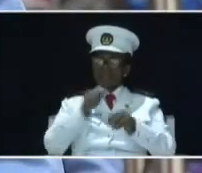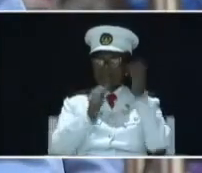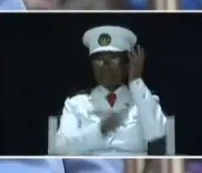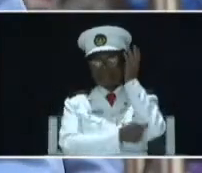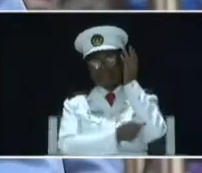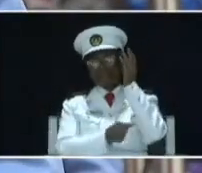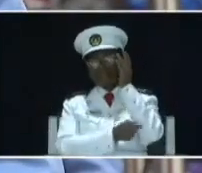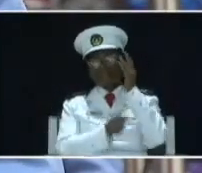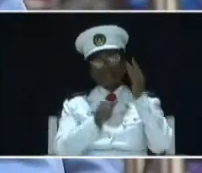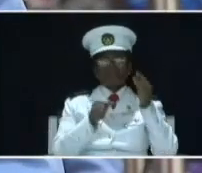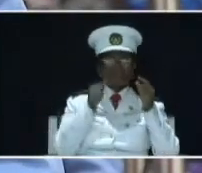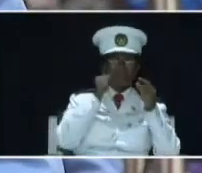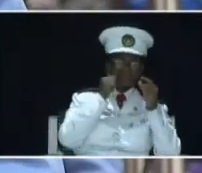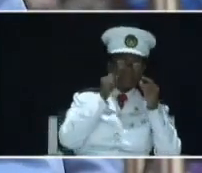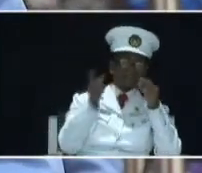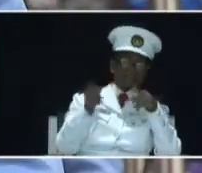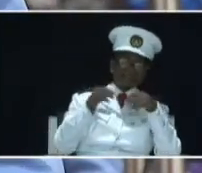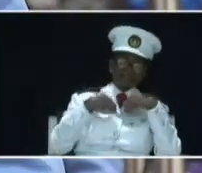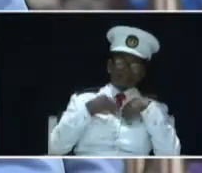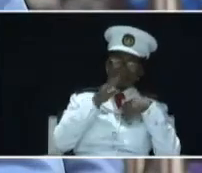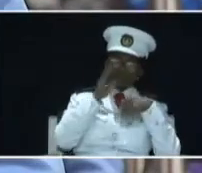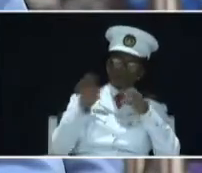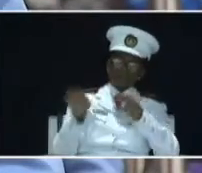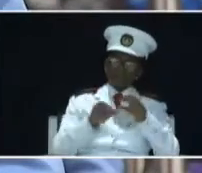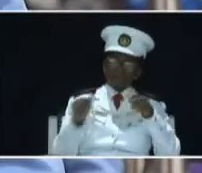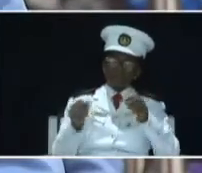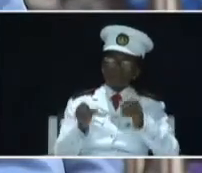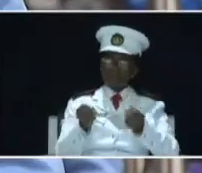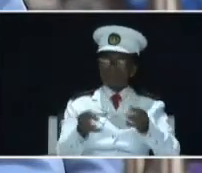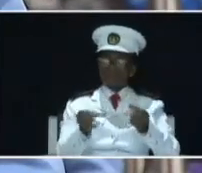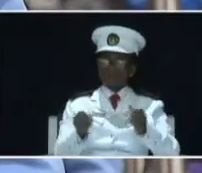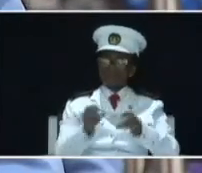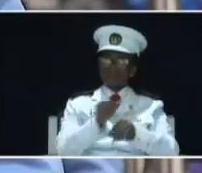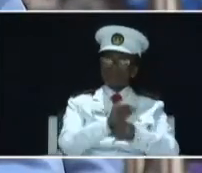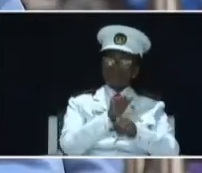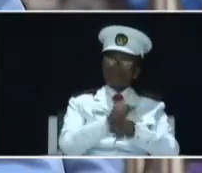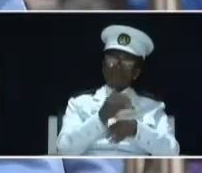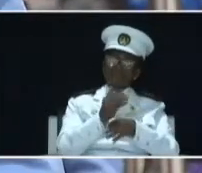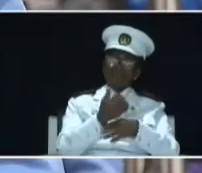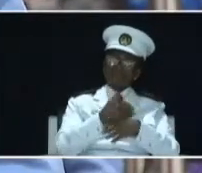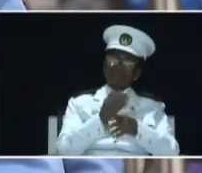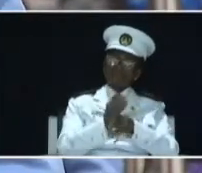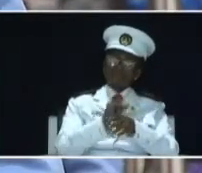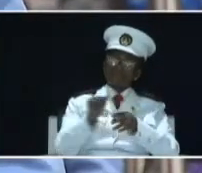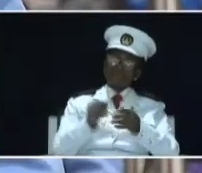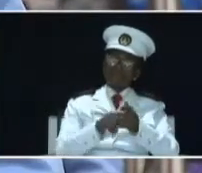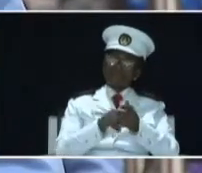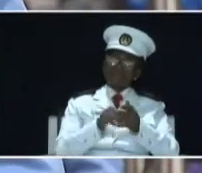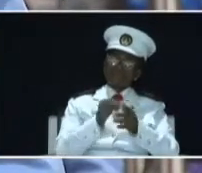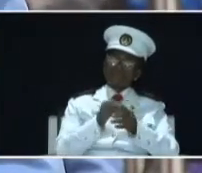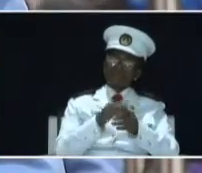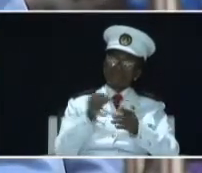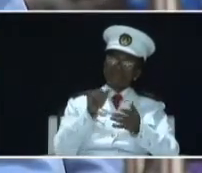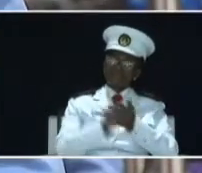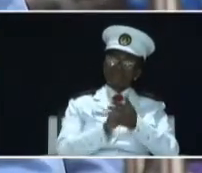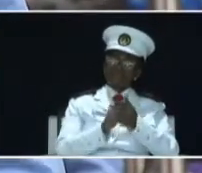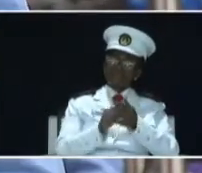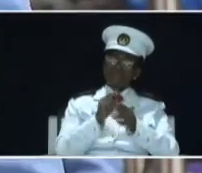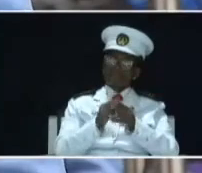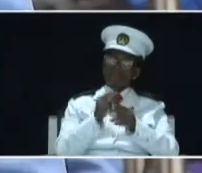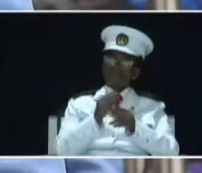I've been doing a lot of work, creating this, creating that. Now, be my partner. Name them for